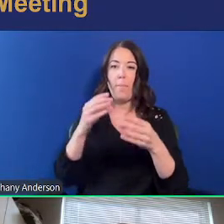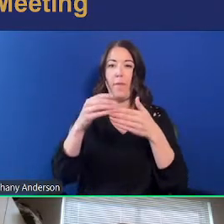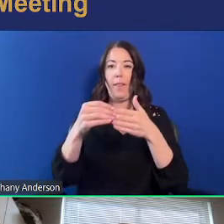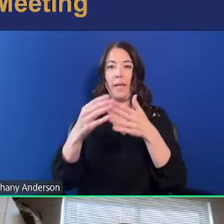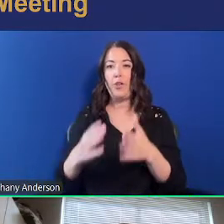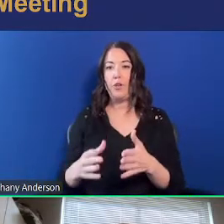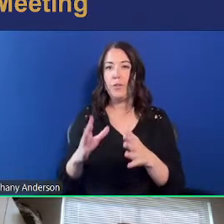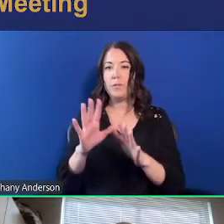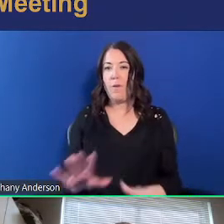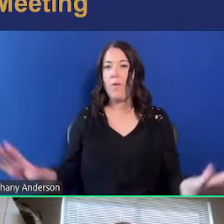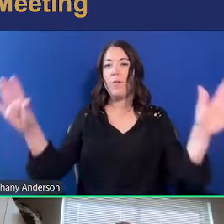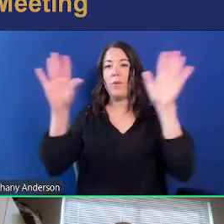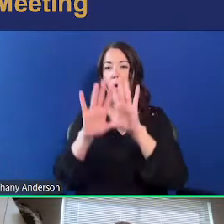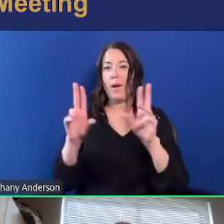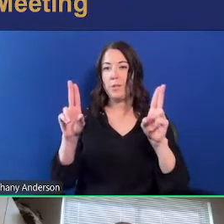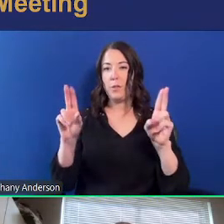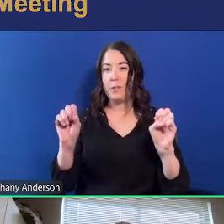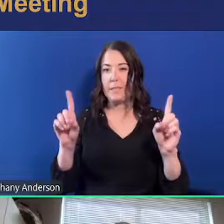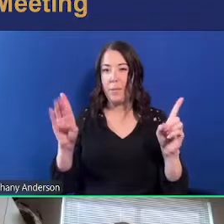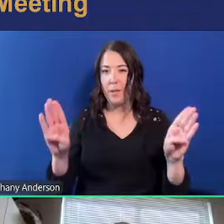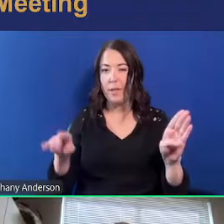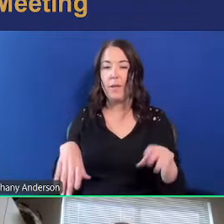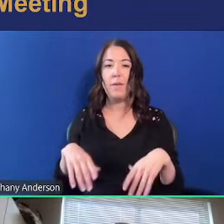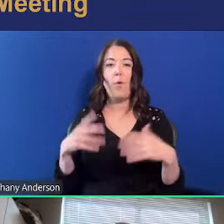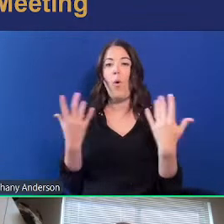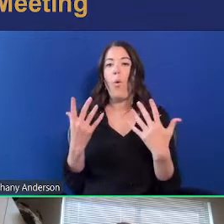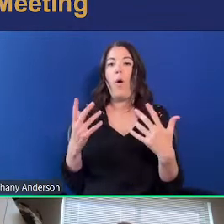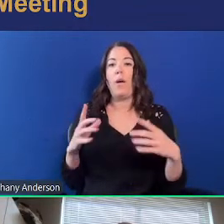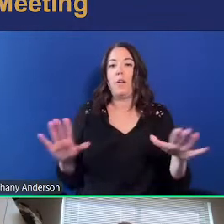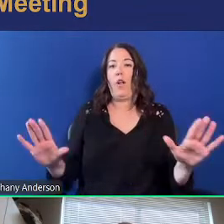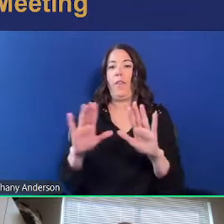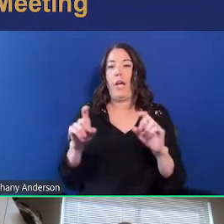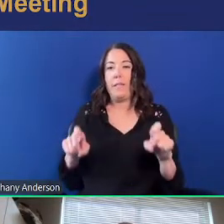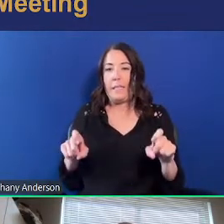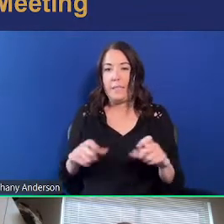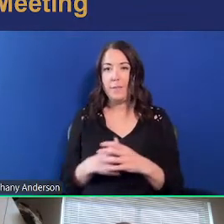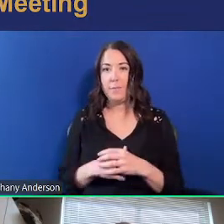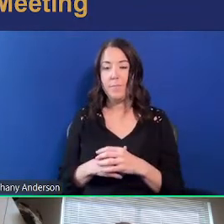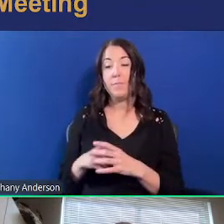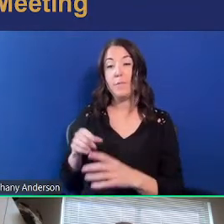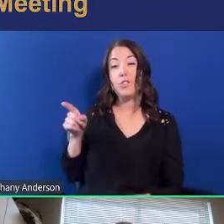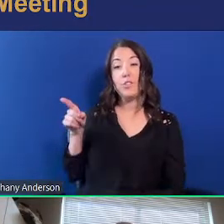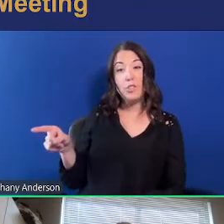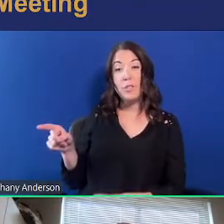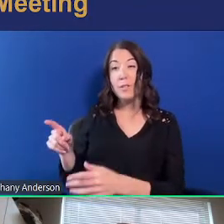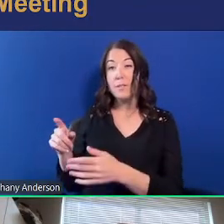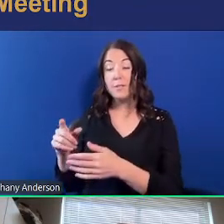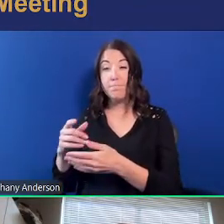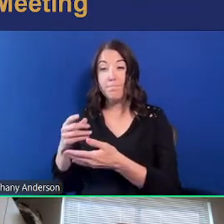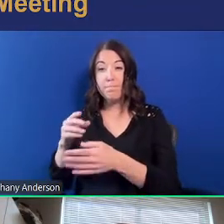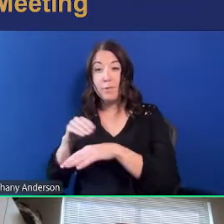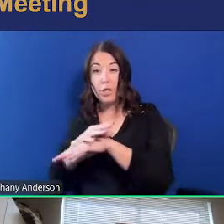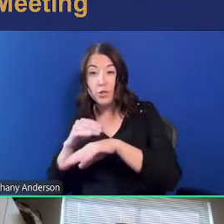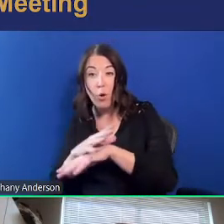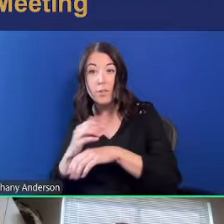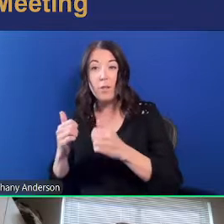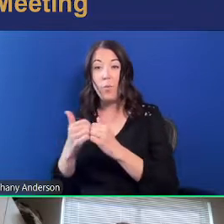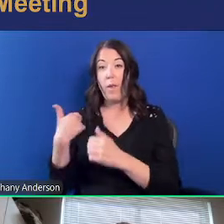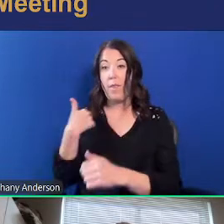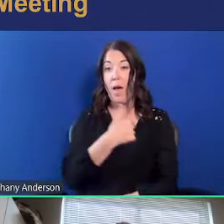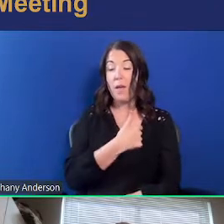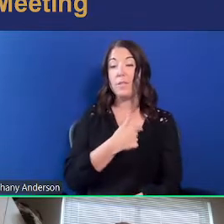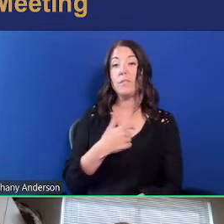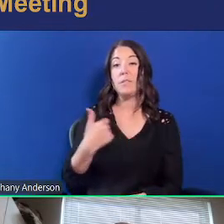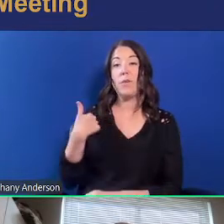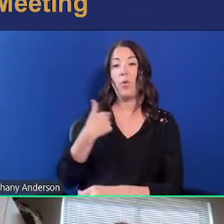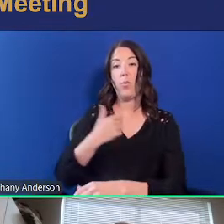across to the USDB about what their needs are. She's consulted with us. We've worked hand in hand,